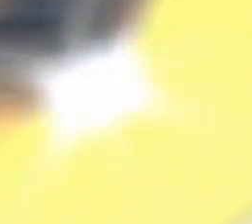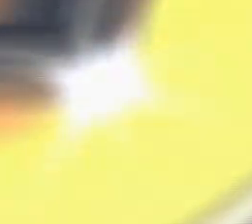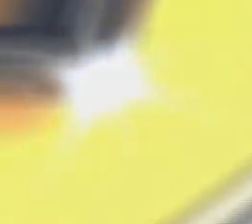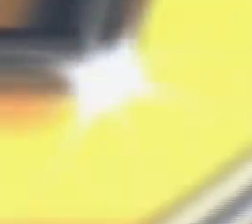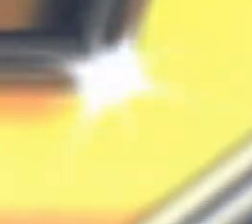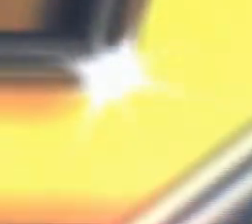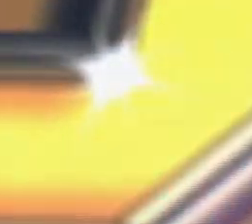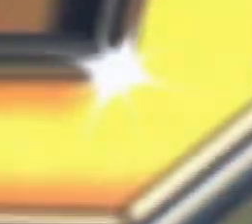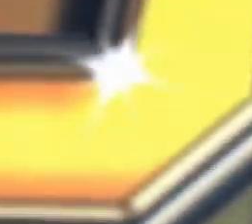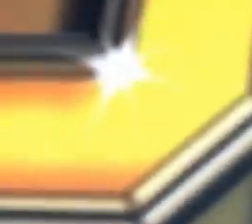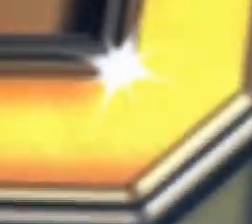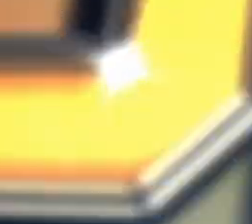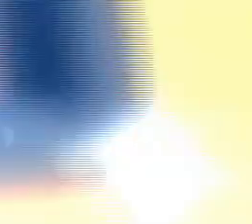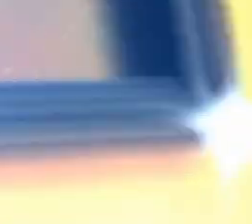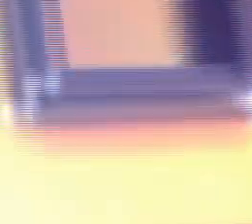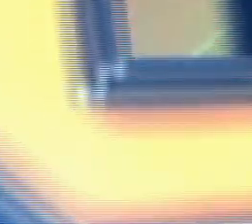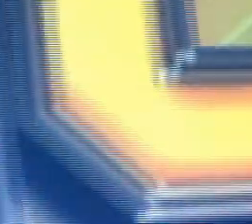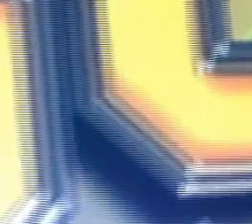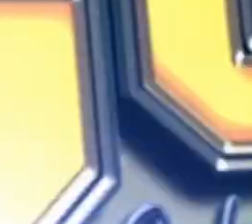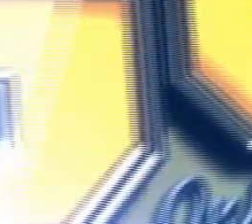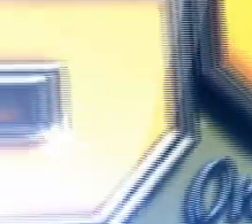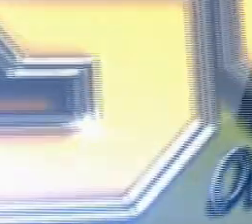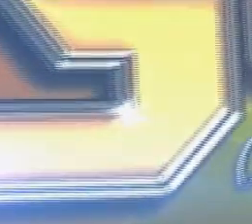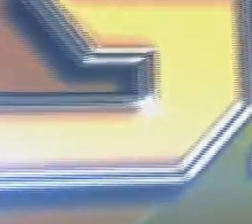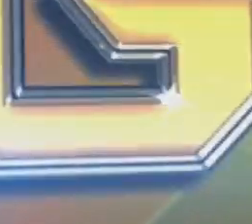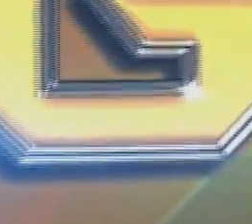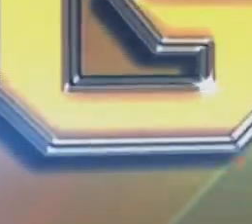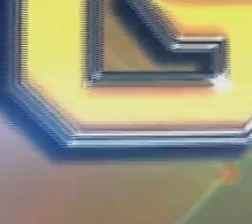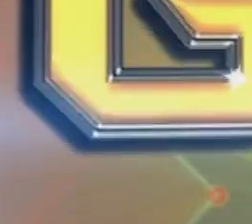Gold FM. Only the classic hits.